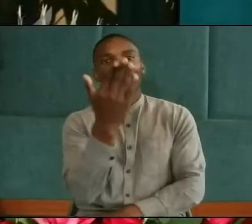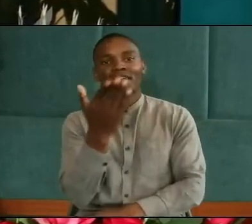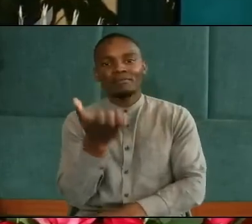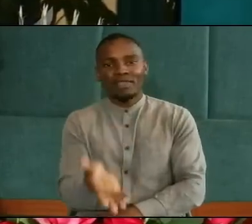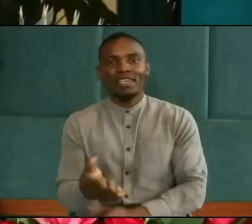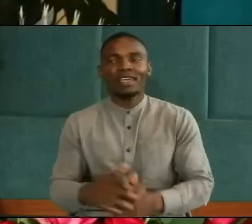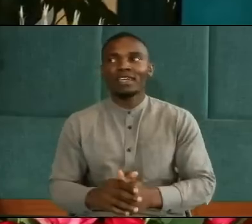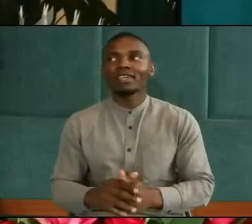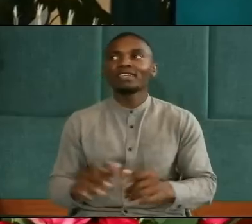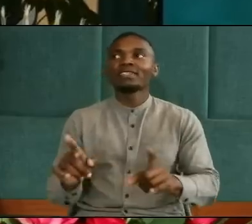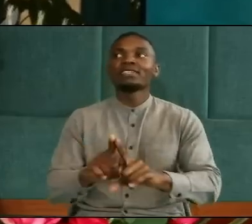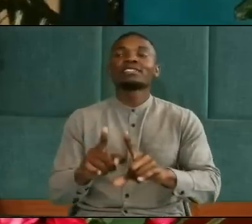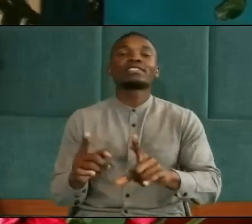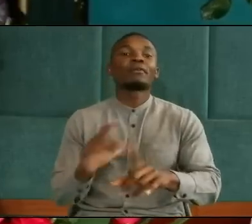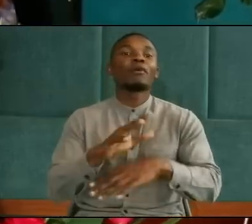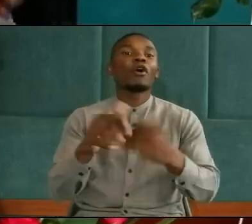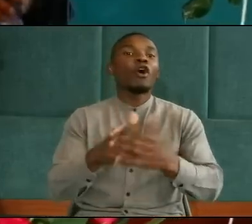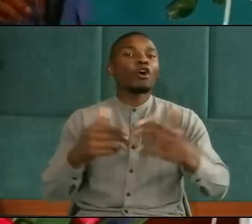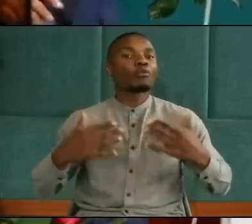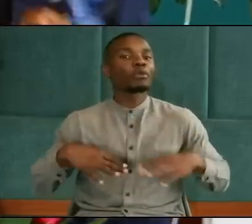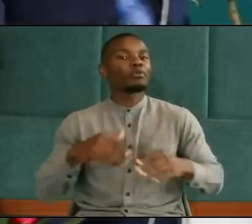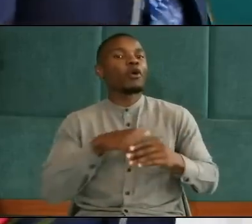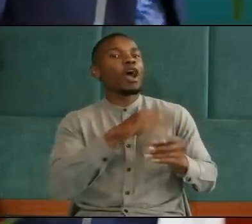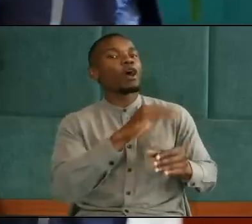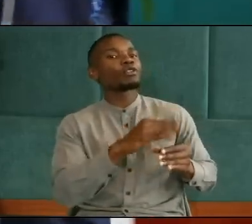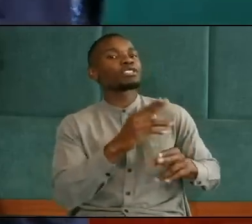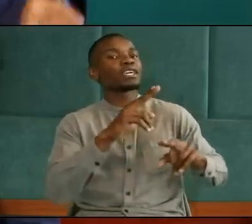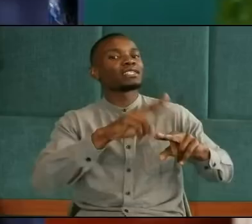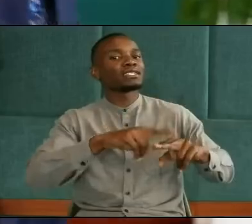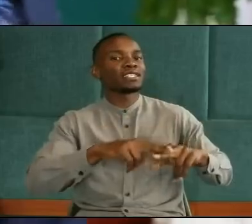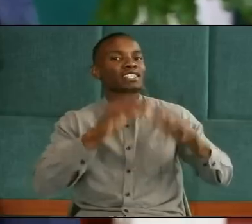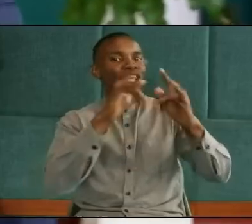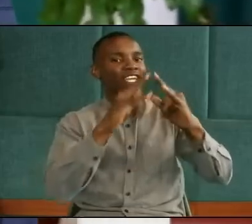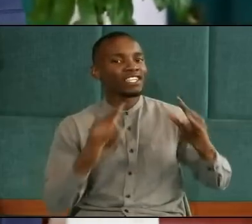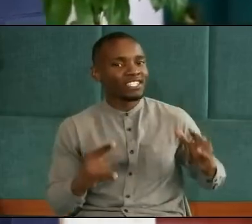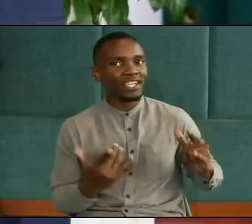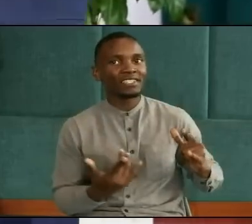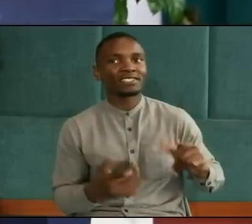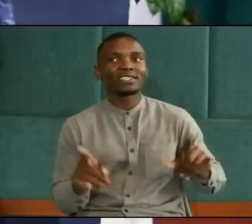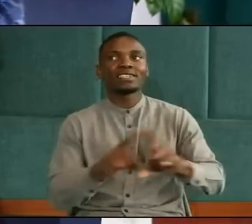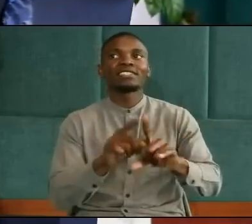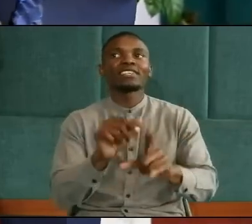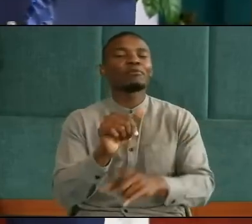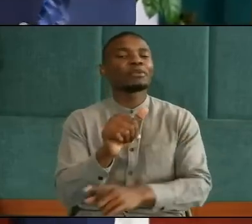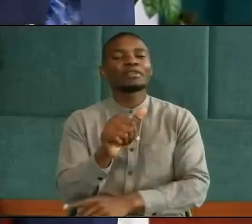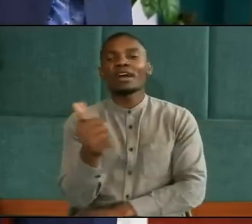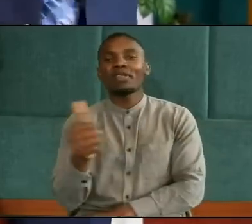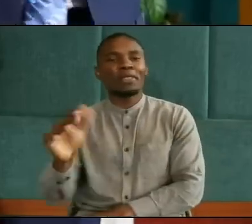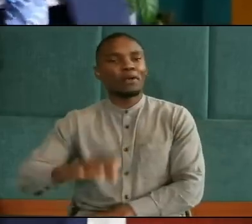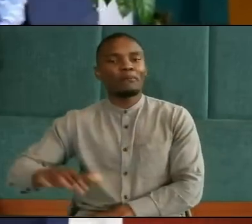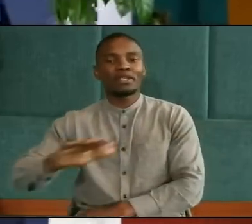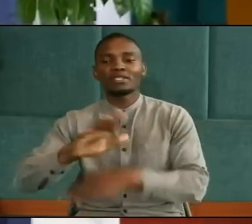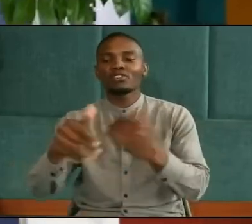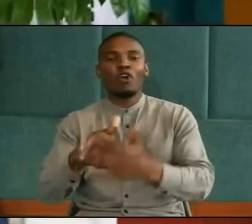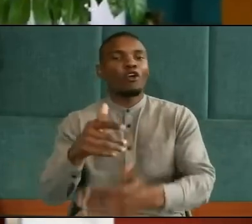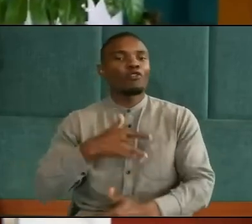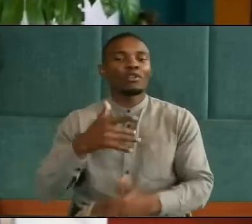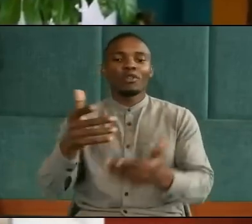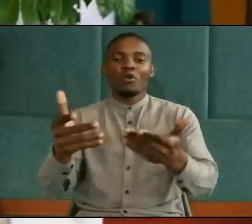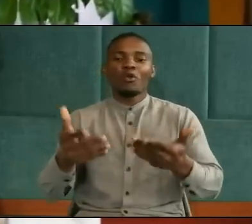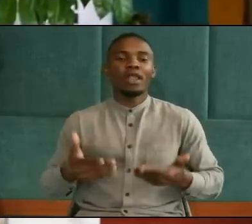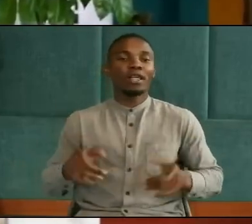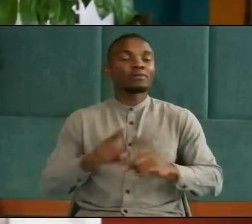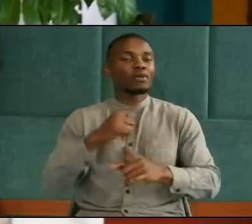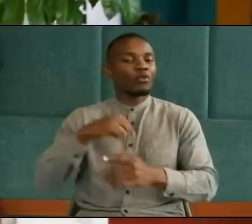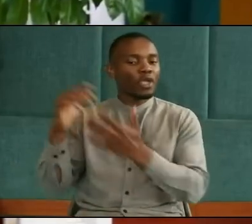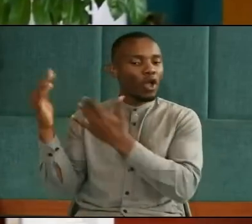here at the lower level, and those outside under the tents and other areas. We welcome you. Hope and trust